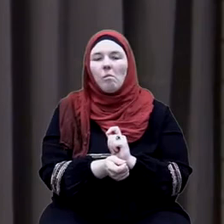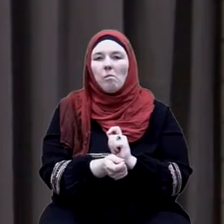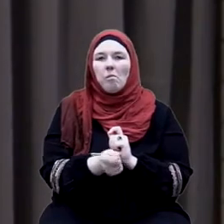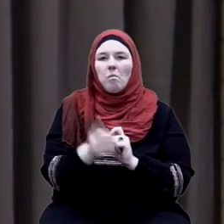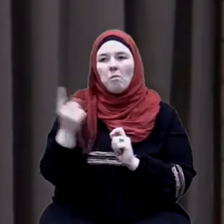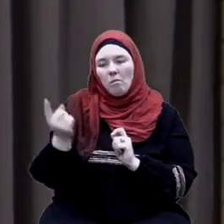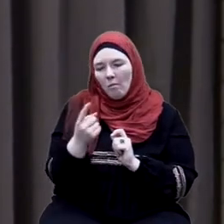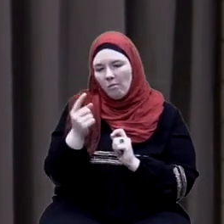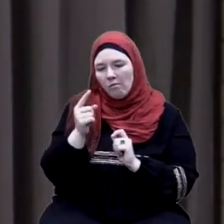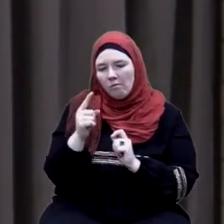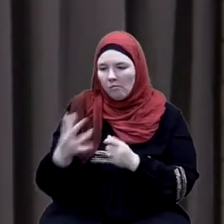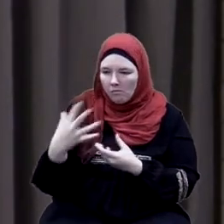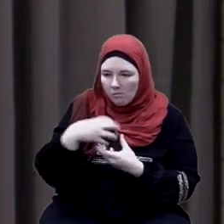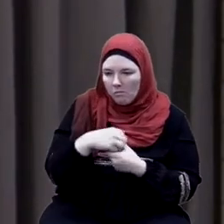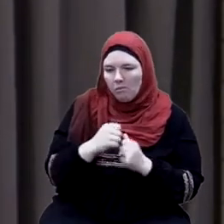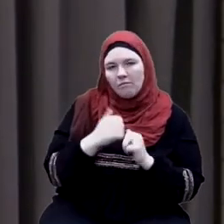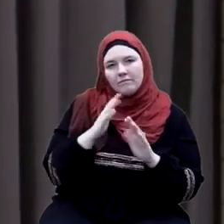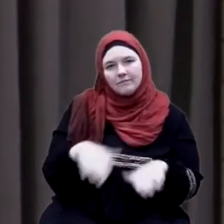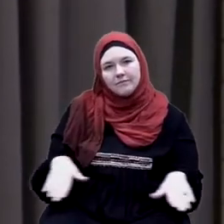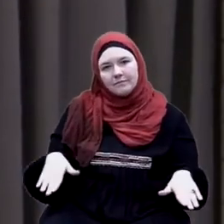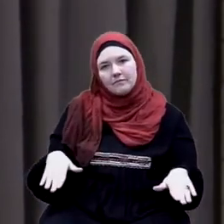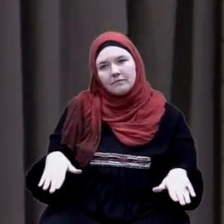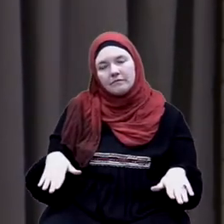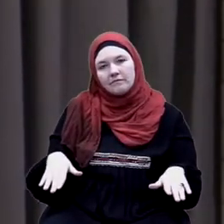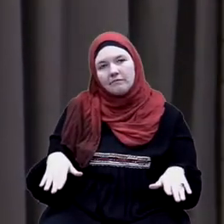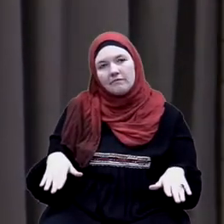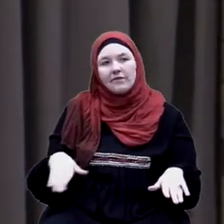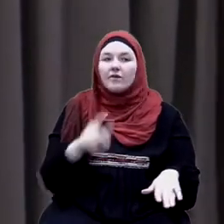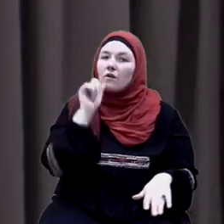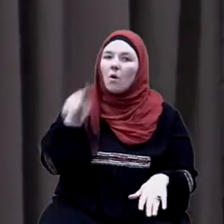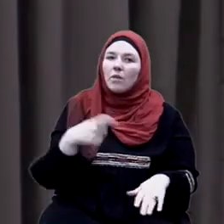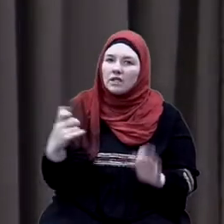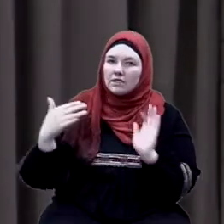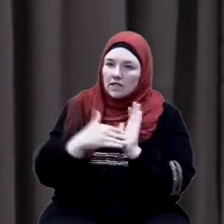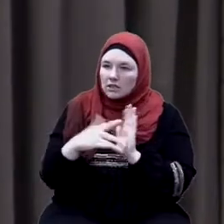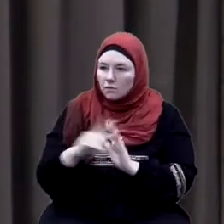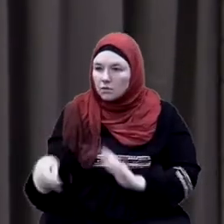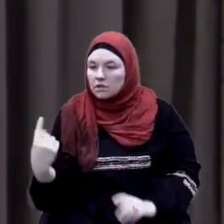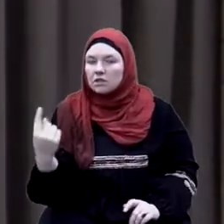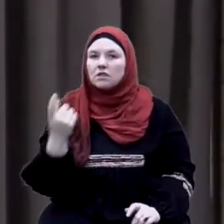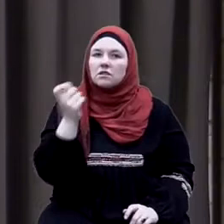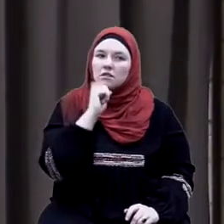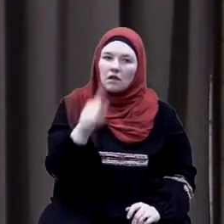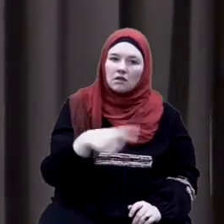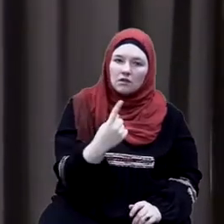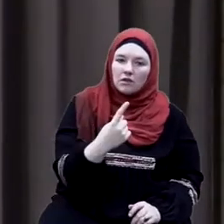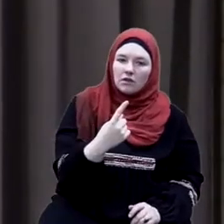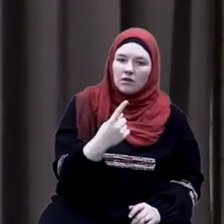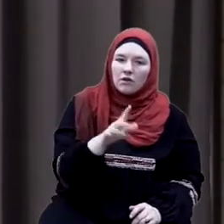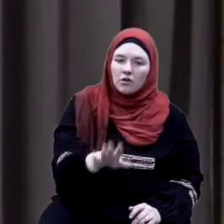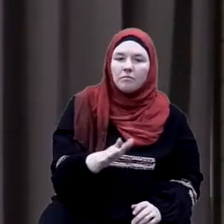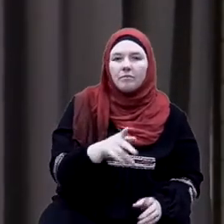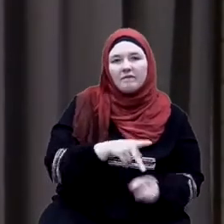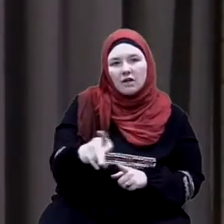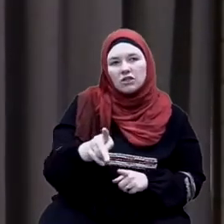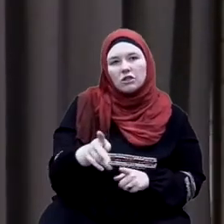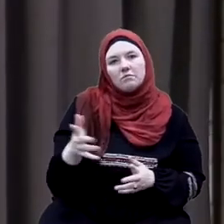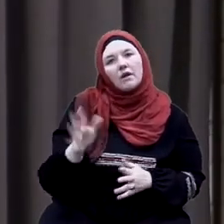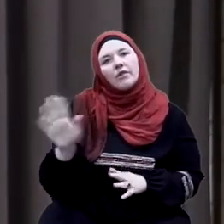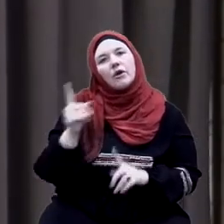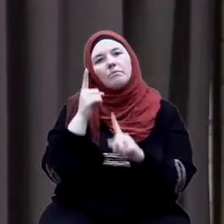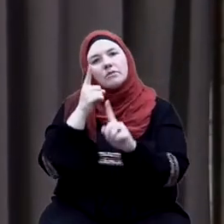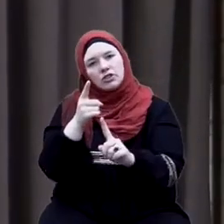to be engaged with our children, not only about their study, not only about their profession, but about their